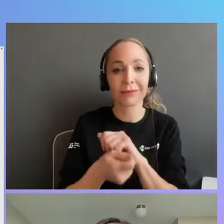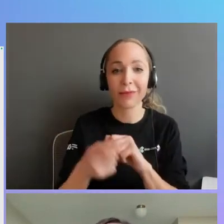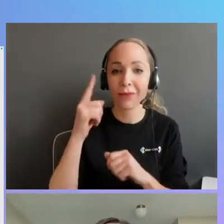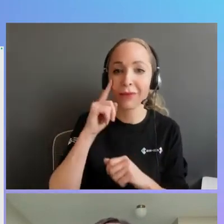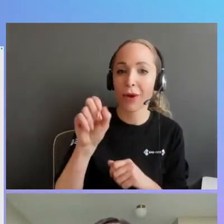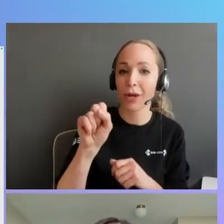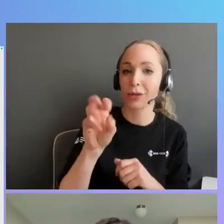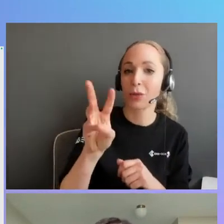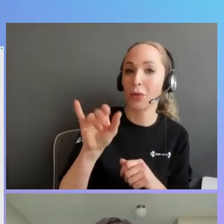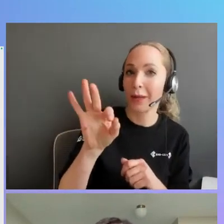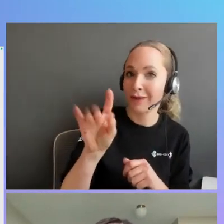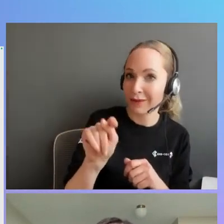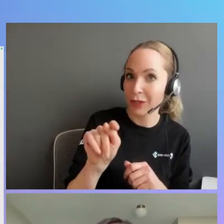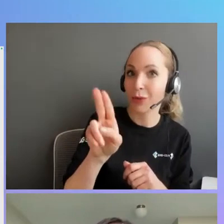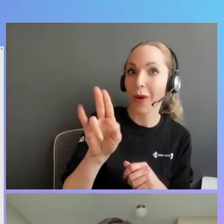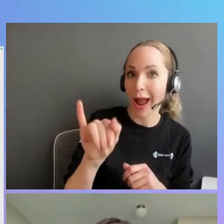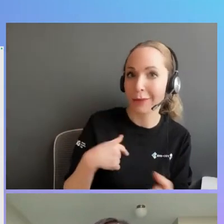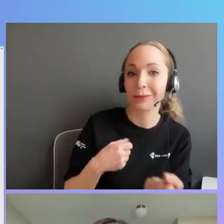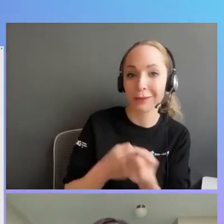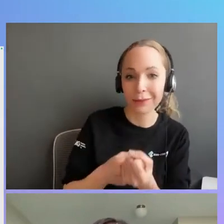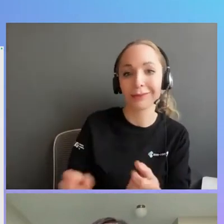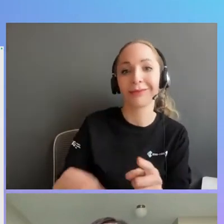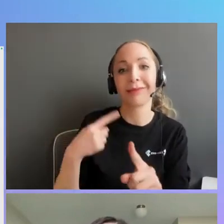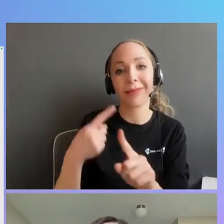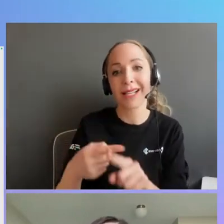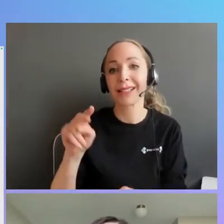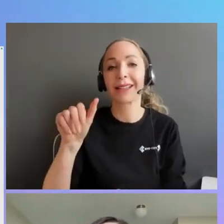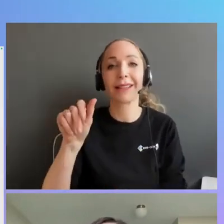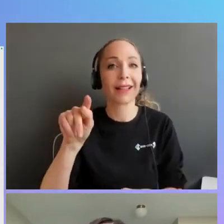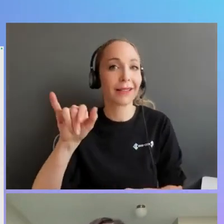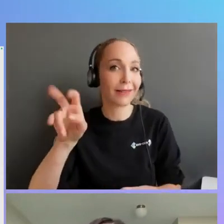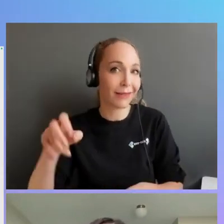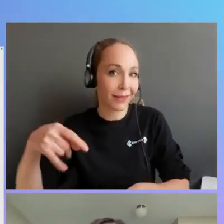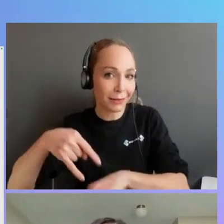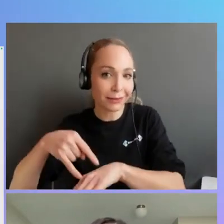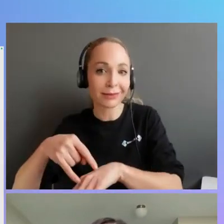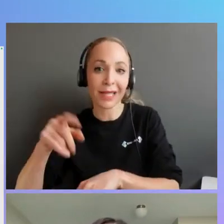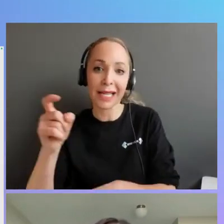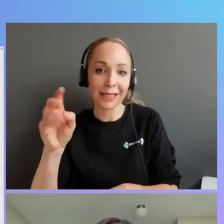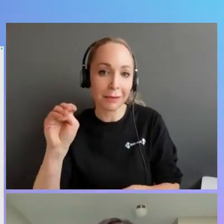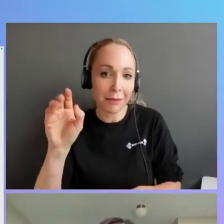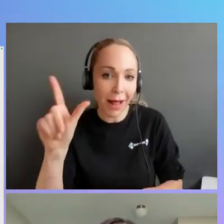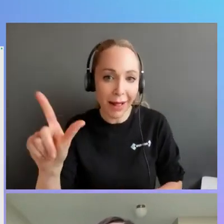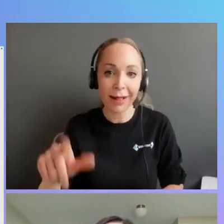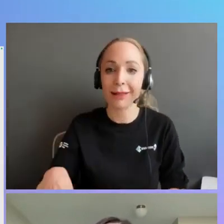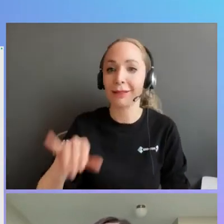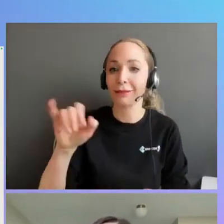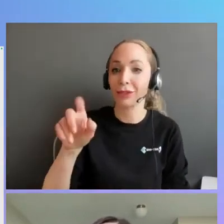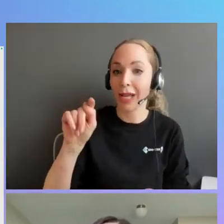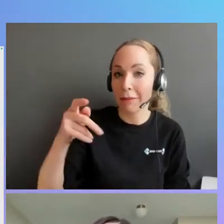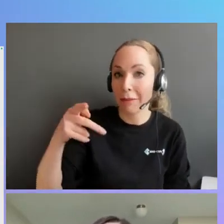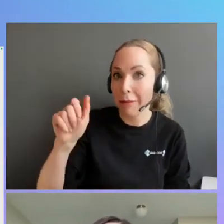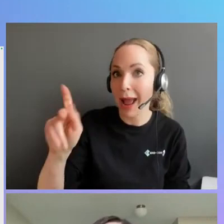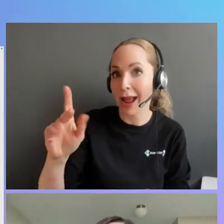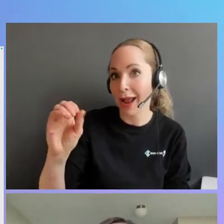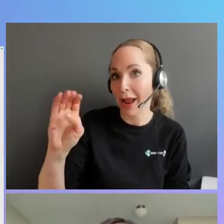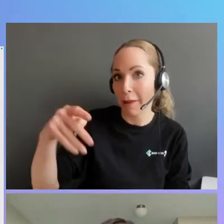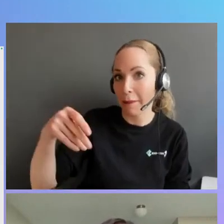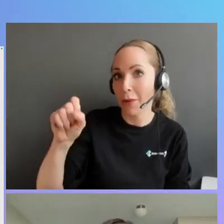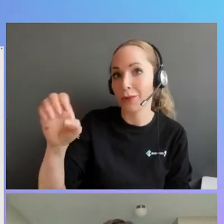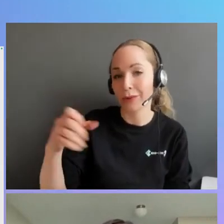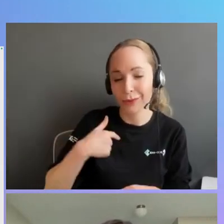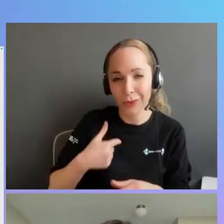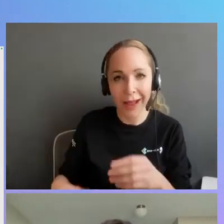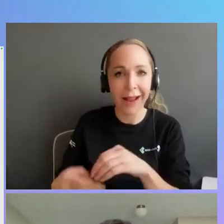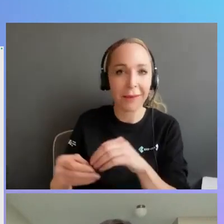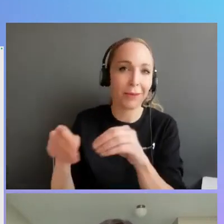and also native Android apps we support, so XML and Jetpack Compose, and similarly, we've added increased support for Jetpack Compose. So we're